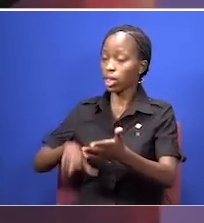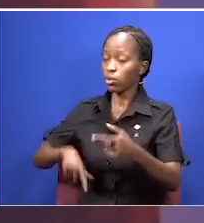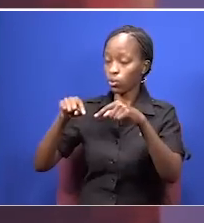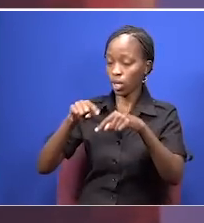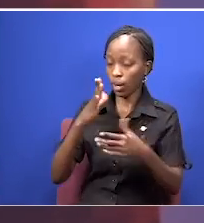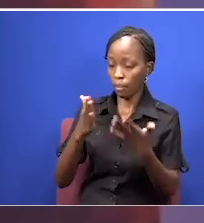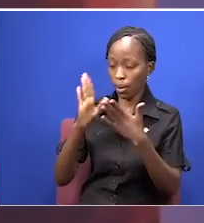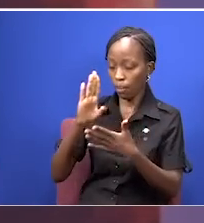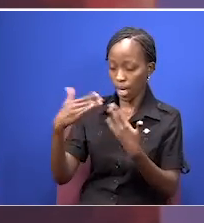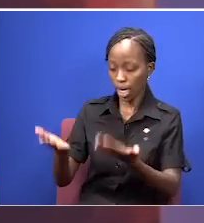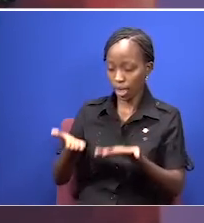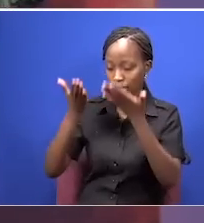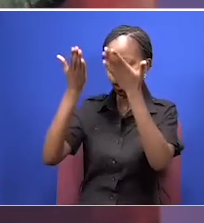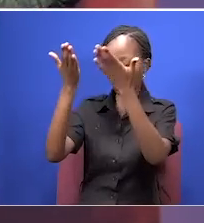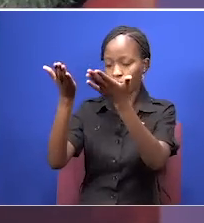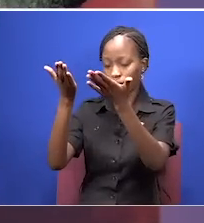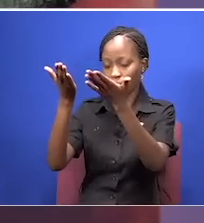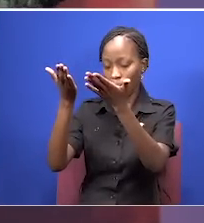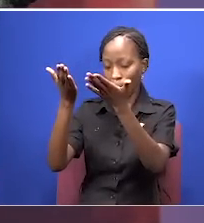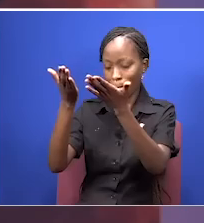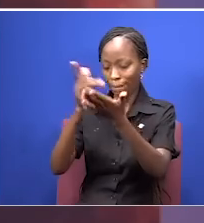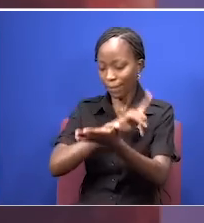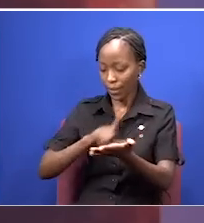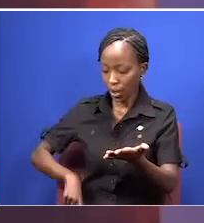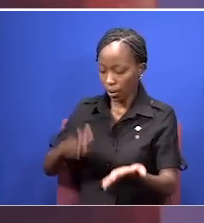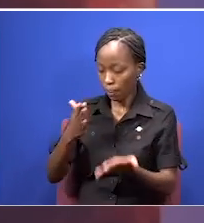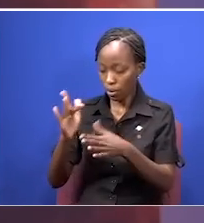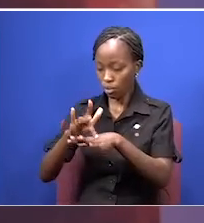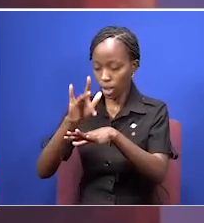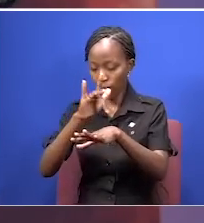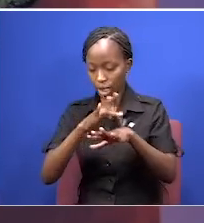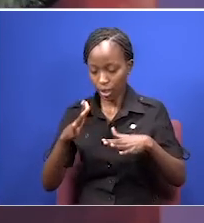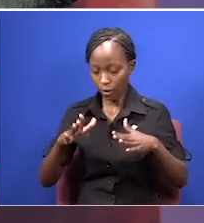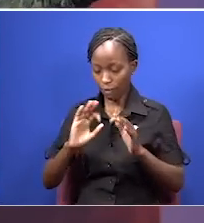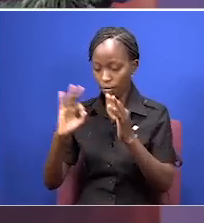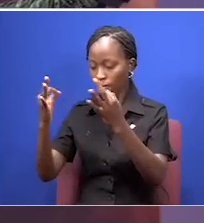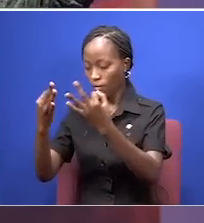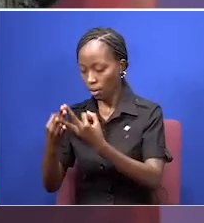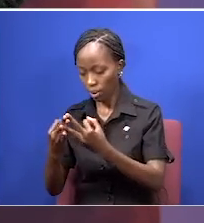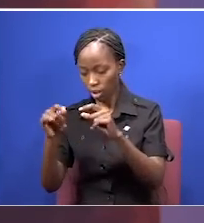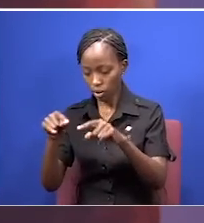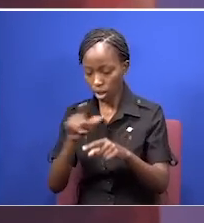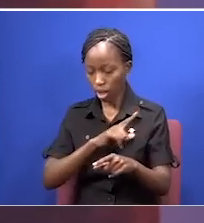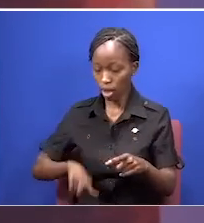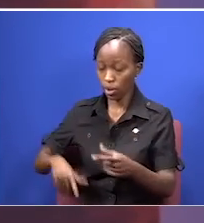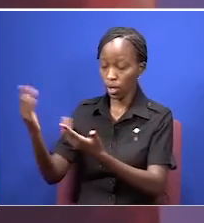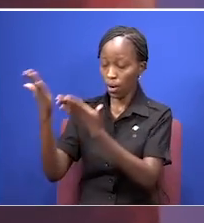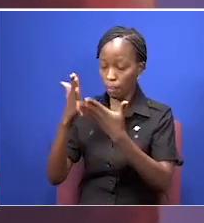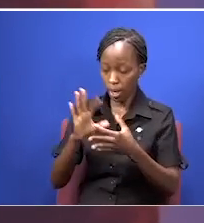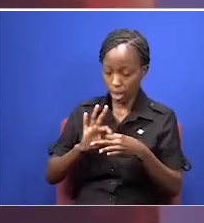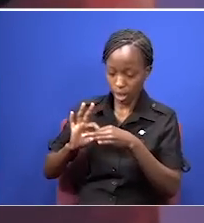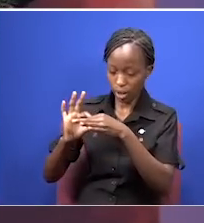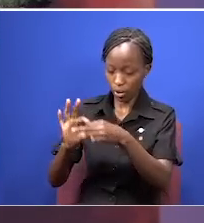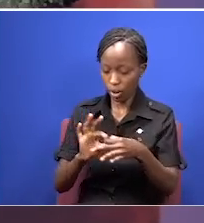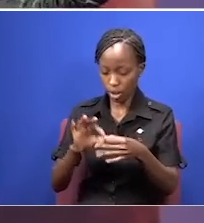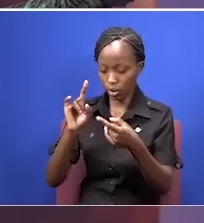exalt yourself in the family set up oh god father may you touch families today oh god may you bring unity in the family